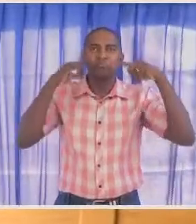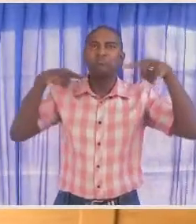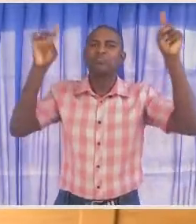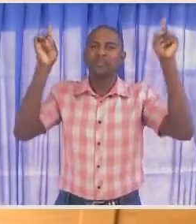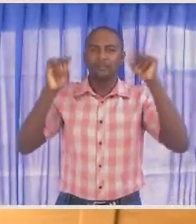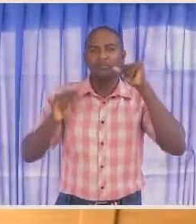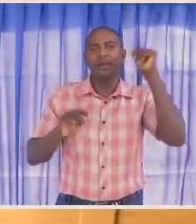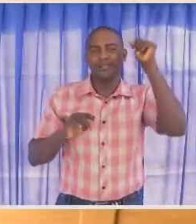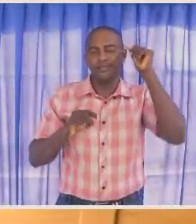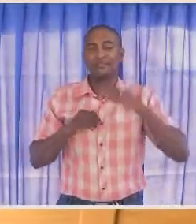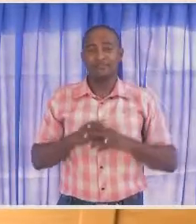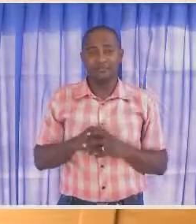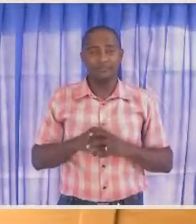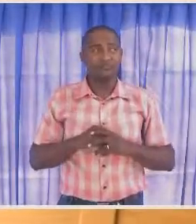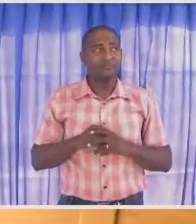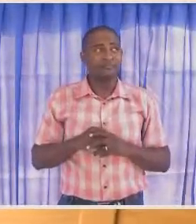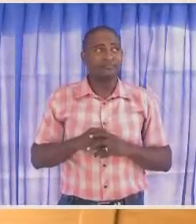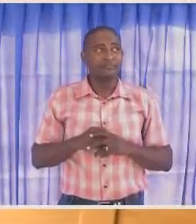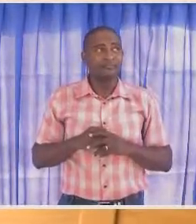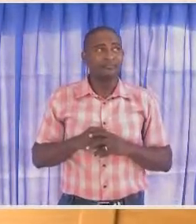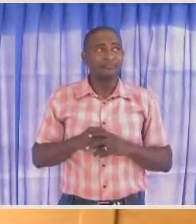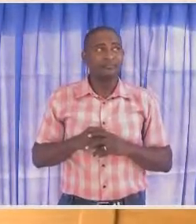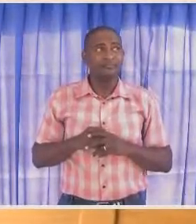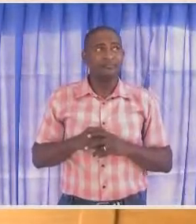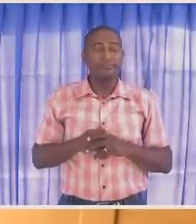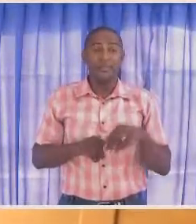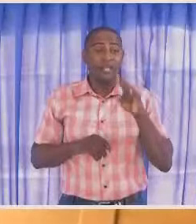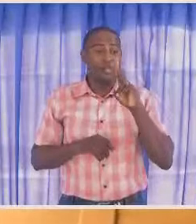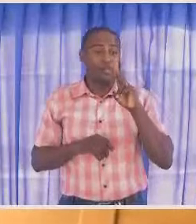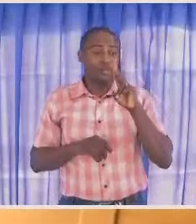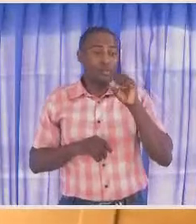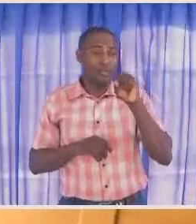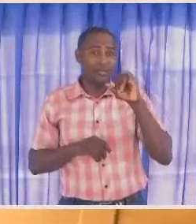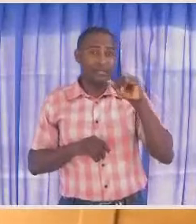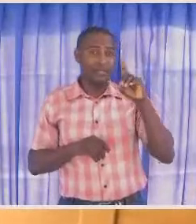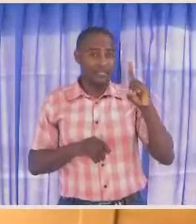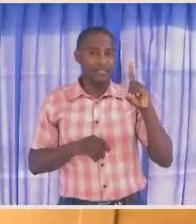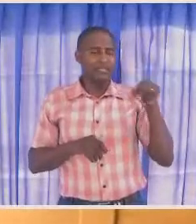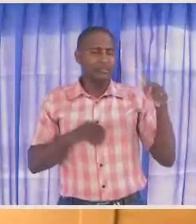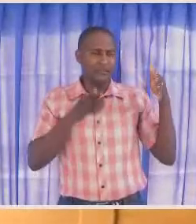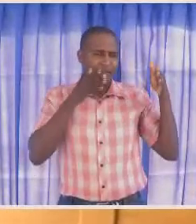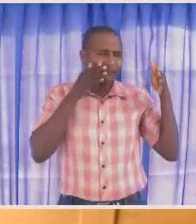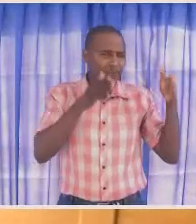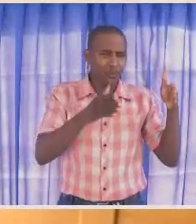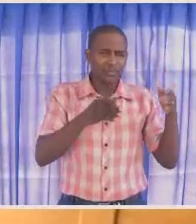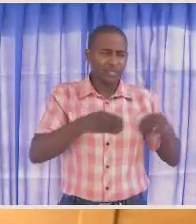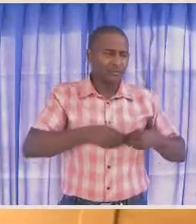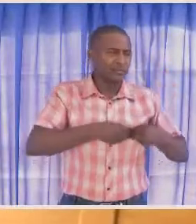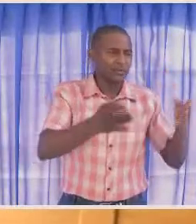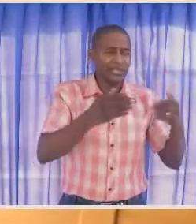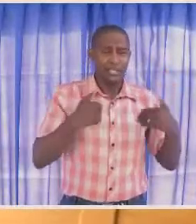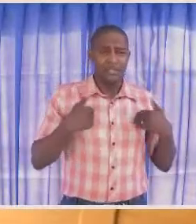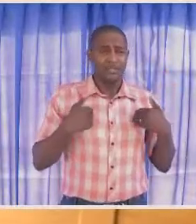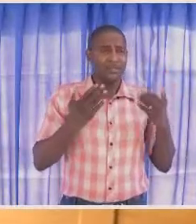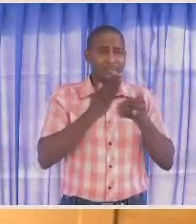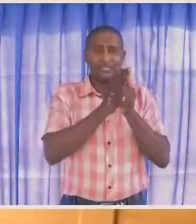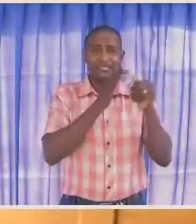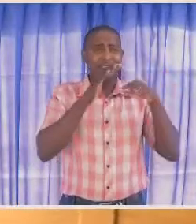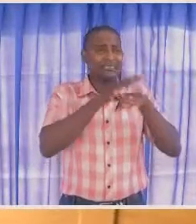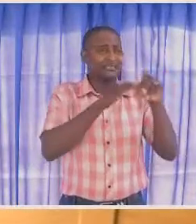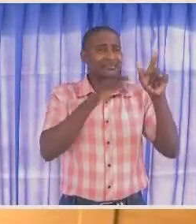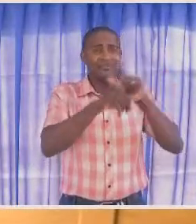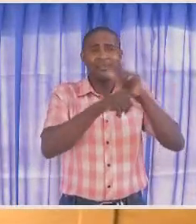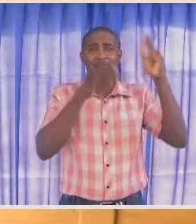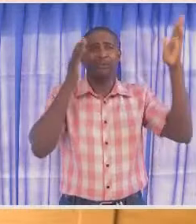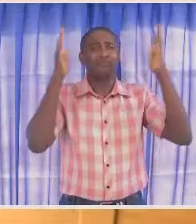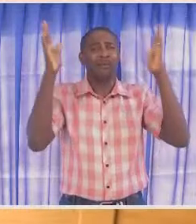adults. USAID has also been very focused on the importance of providing youth-relevant skills to enter the labor market,